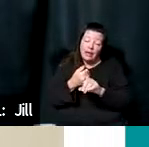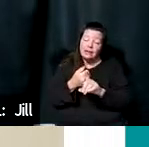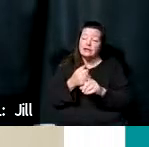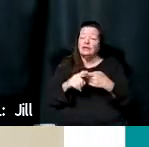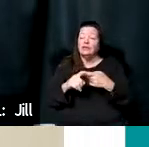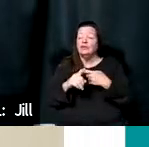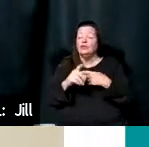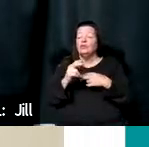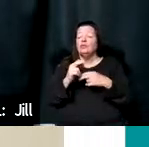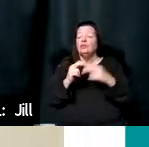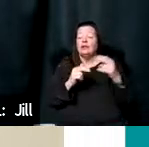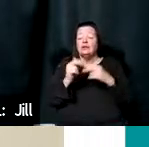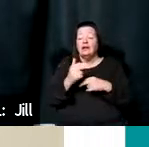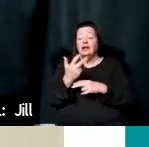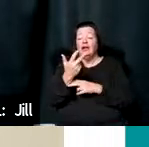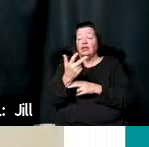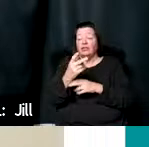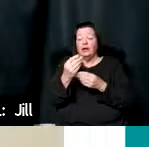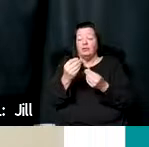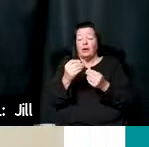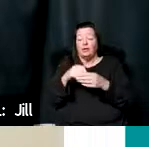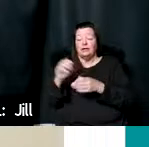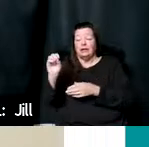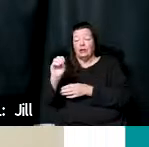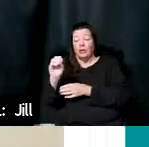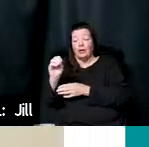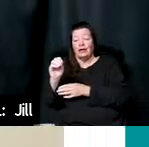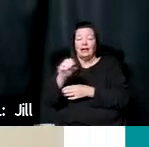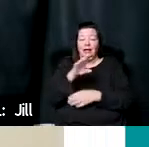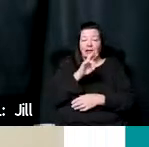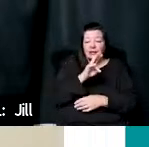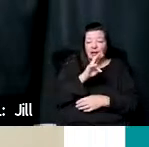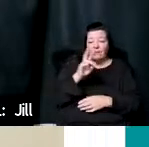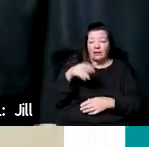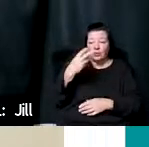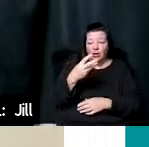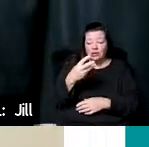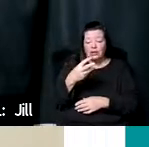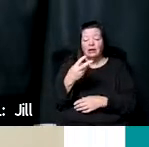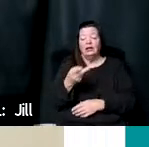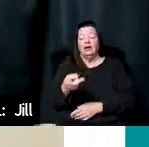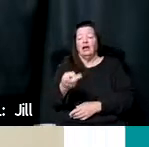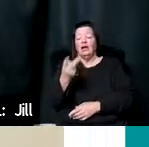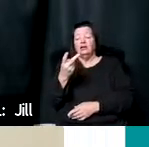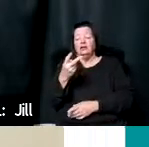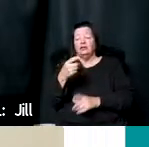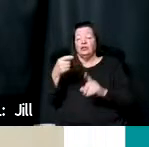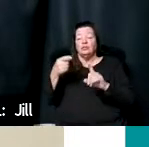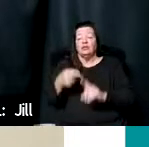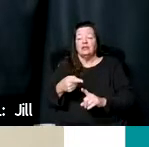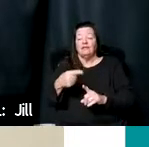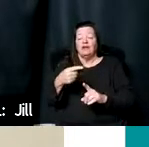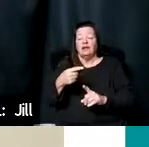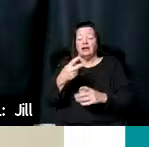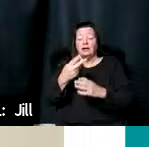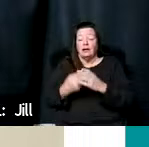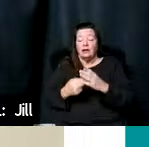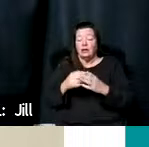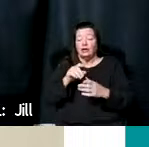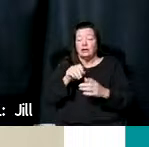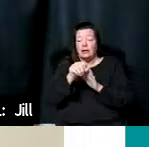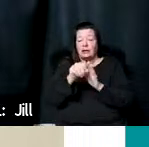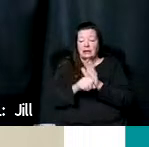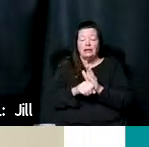well. 3 properties in Oregon, 7 in Washington, and 2 specific interstate properties. The chapter